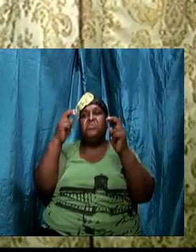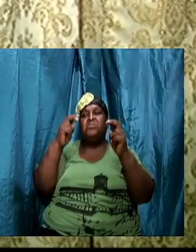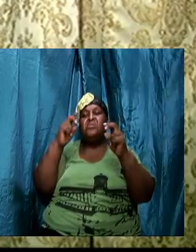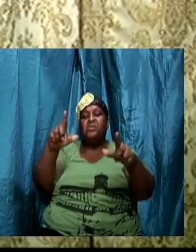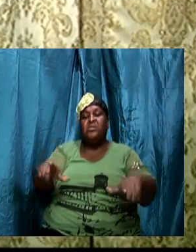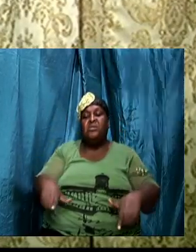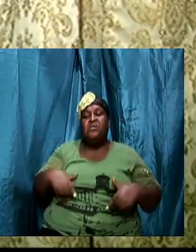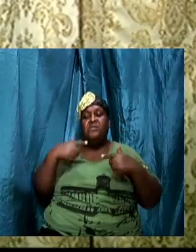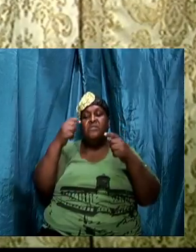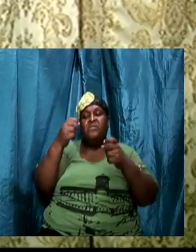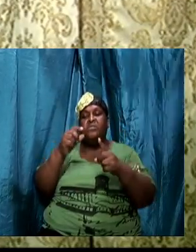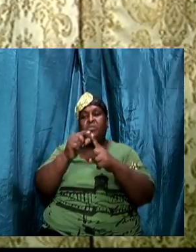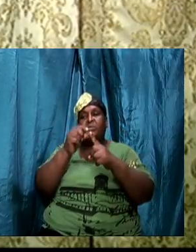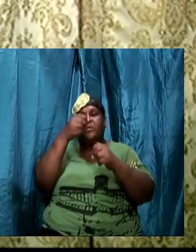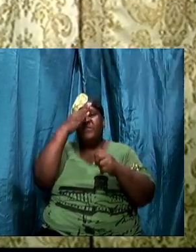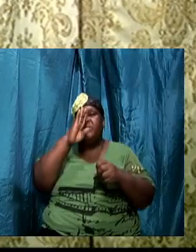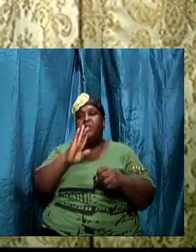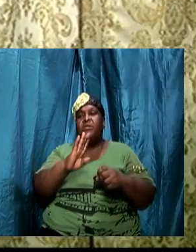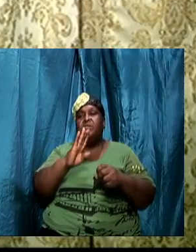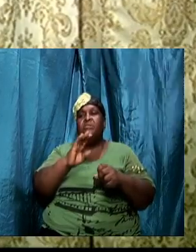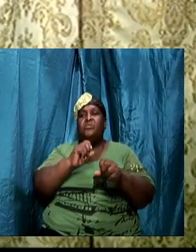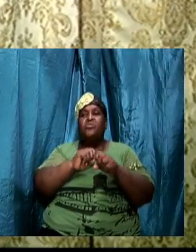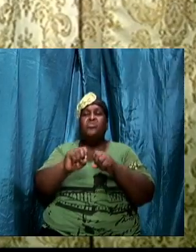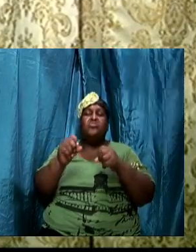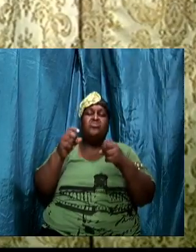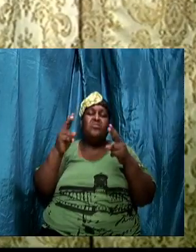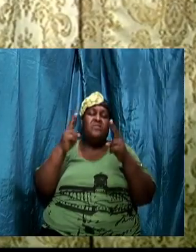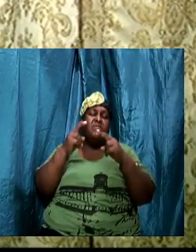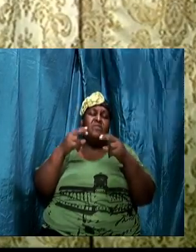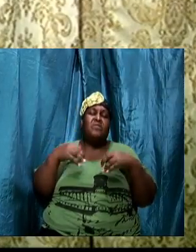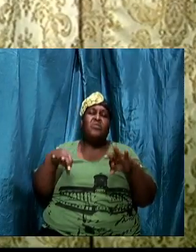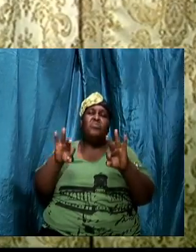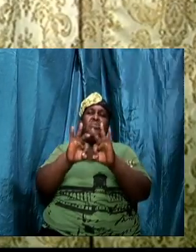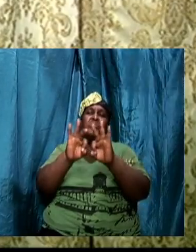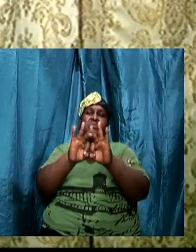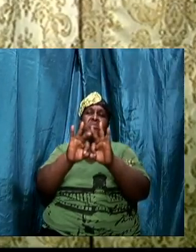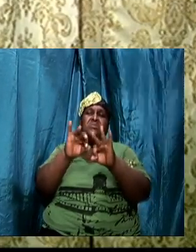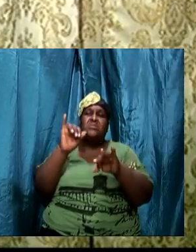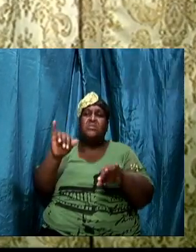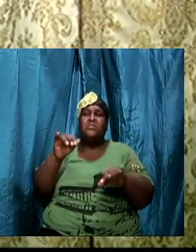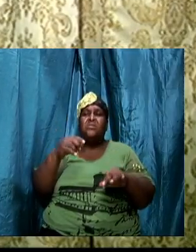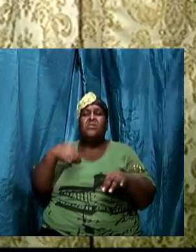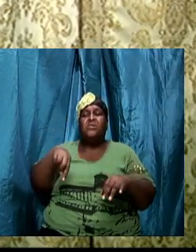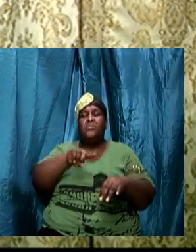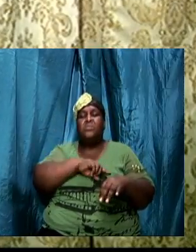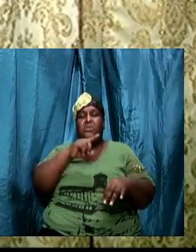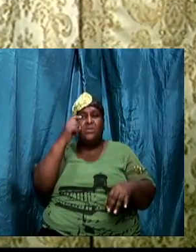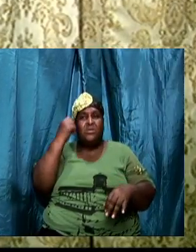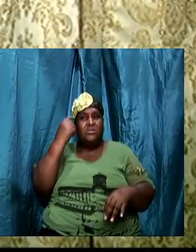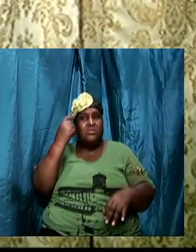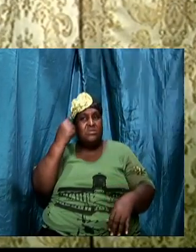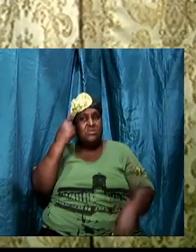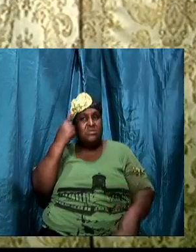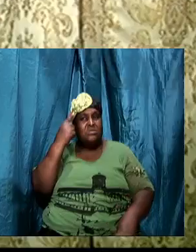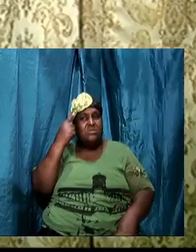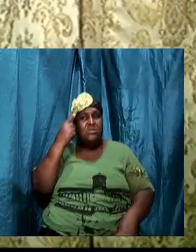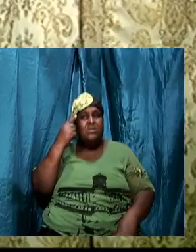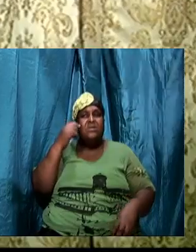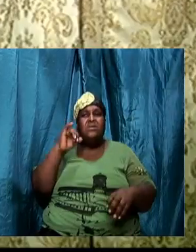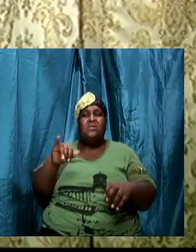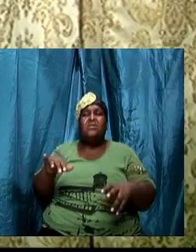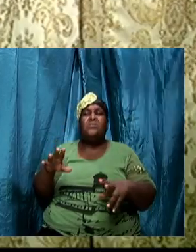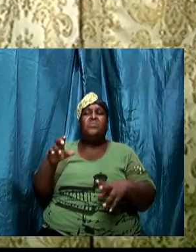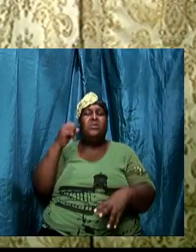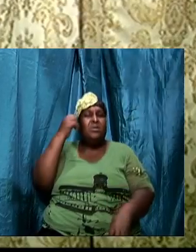Word. And it is so very important that we understand, that we